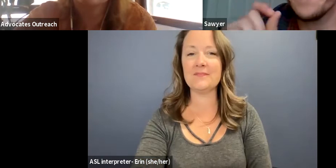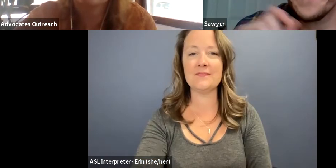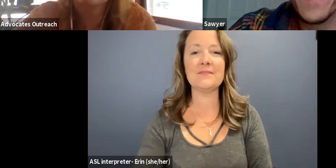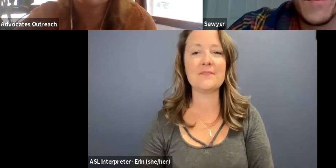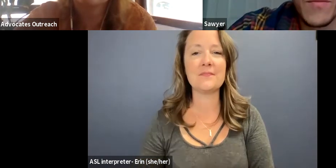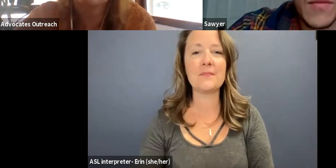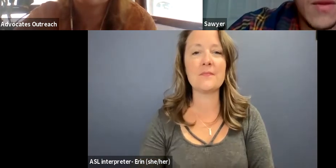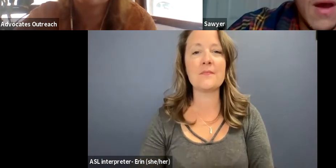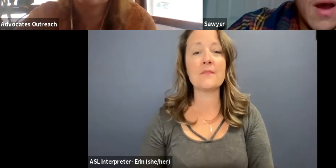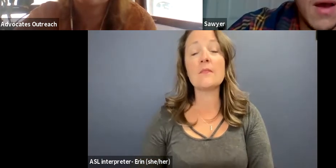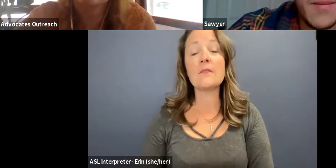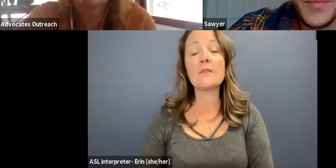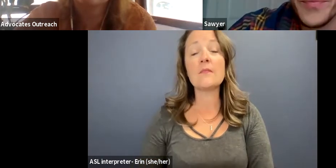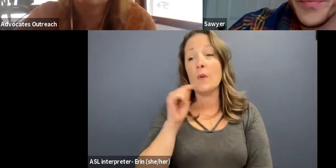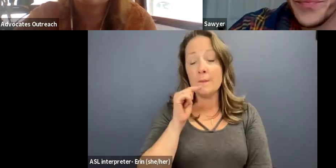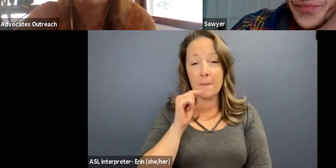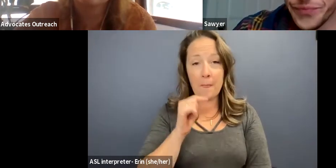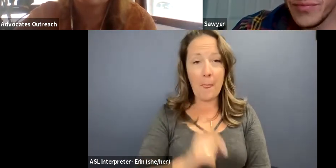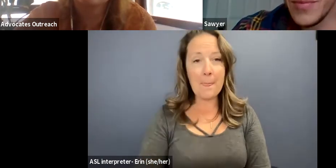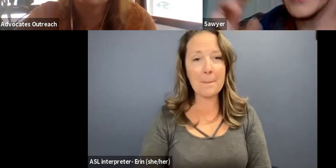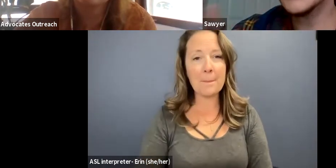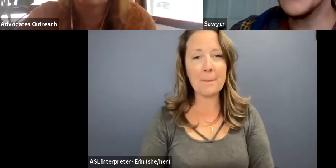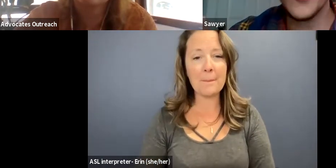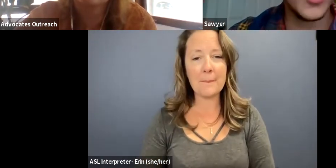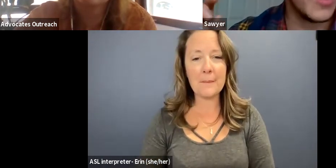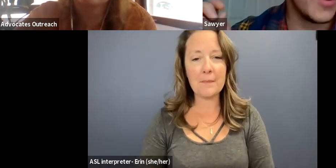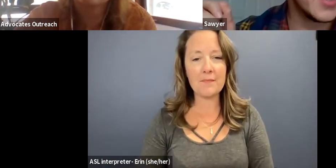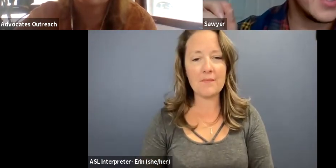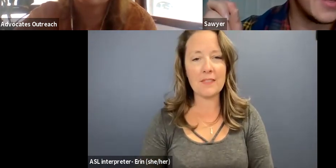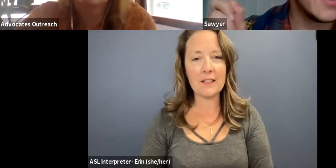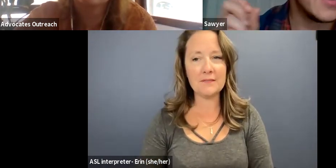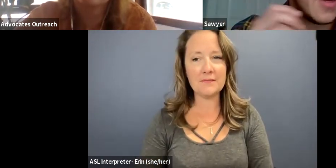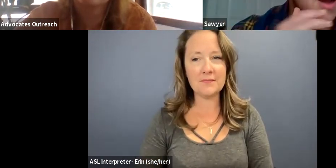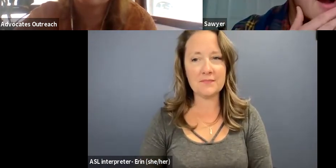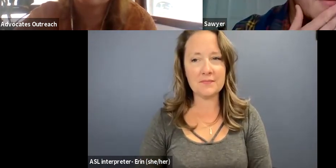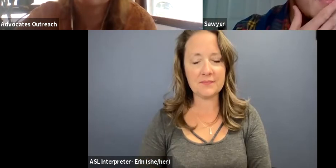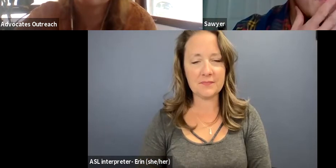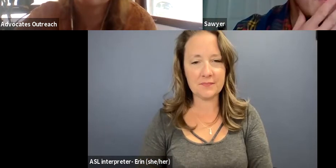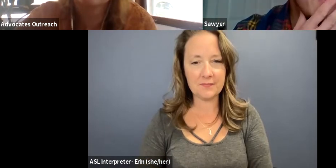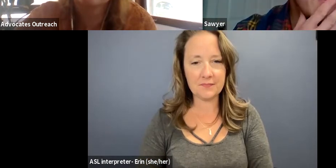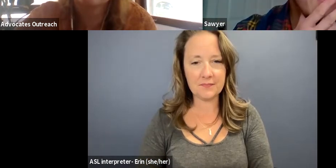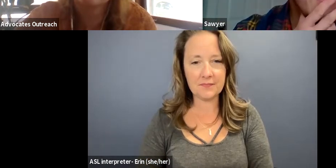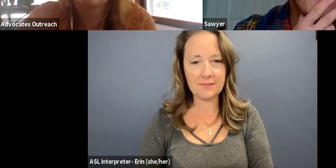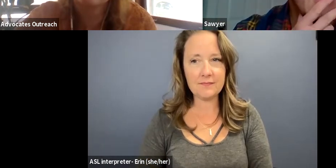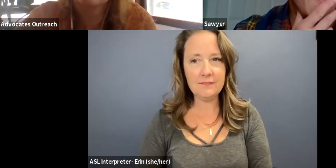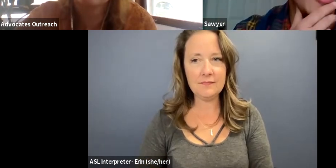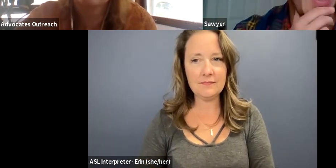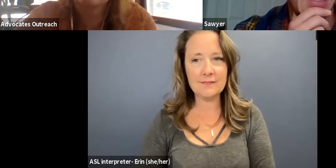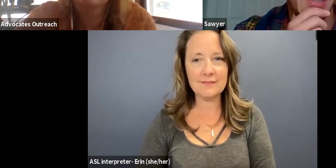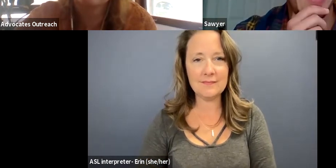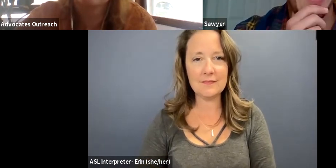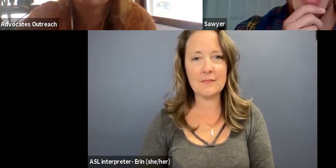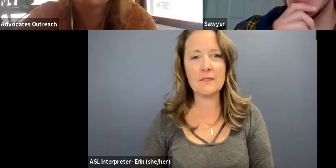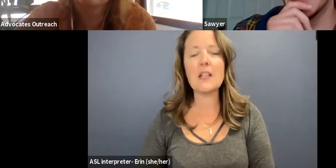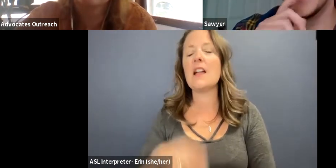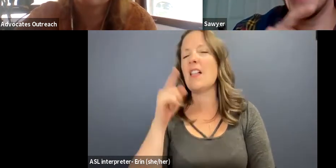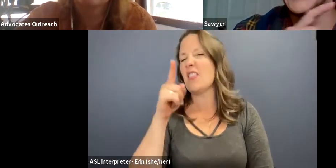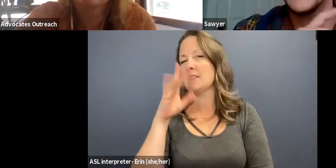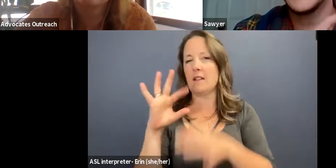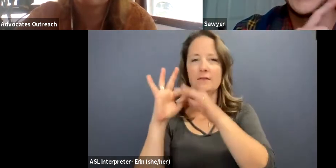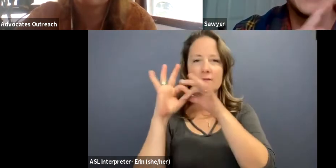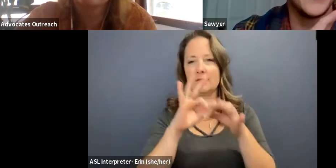of talking early and talking often. Like any questions about like, what is the right age to